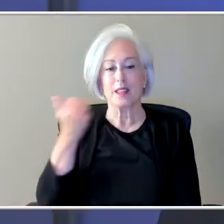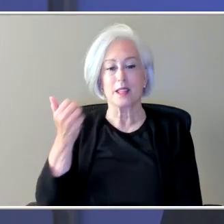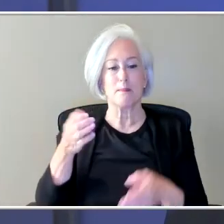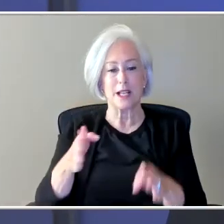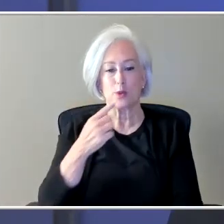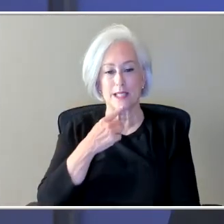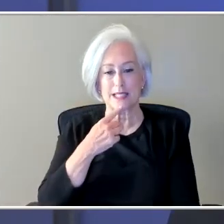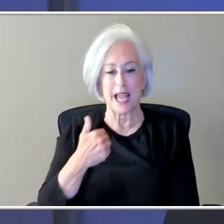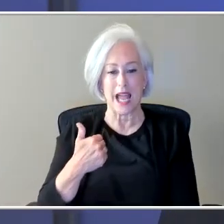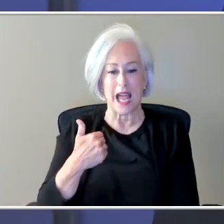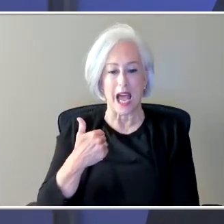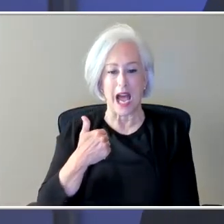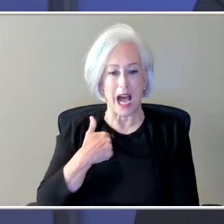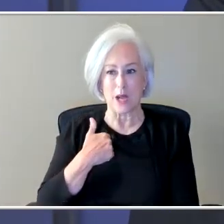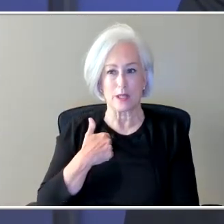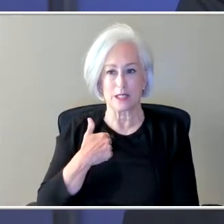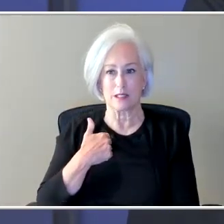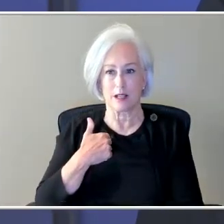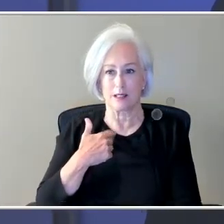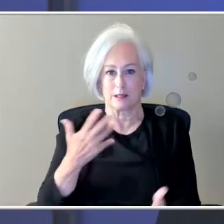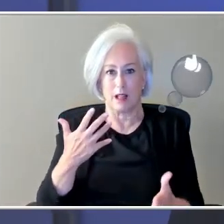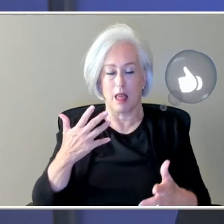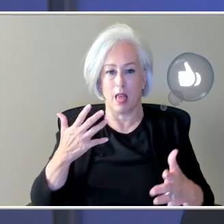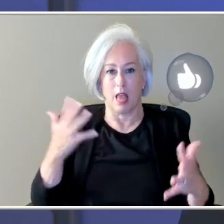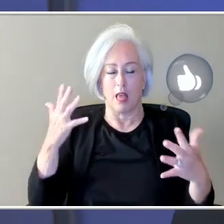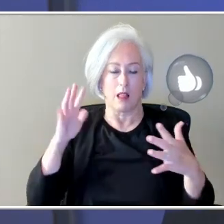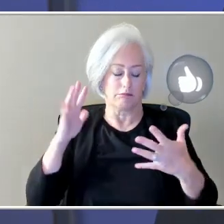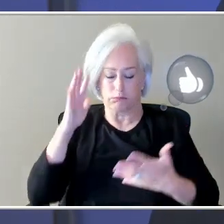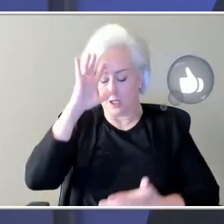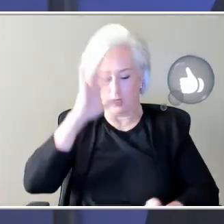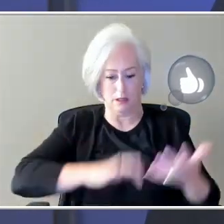in the ocean, and Rhonda was my lighthouse. And